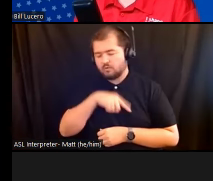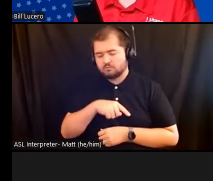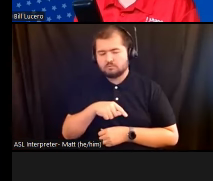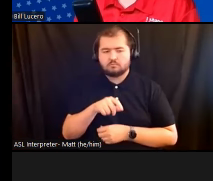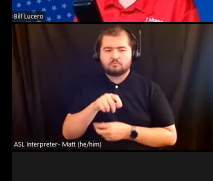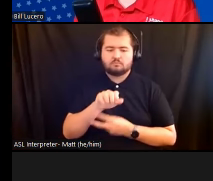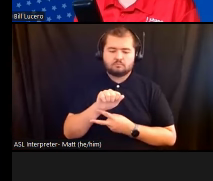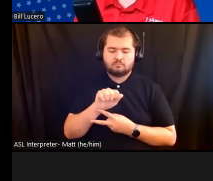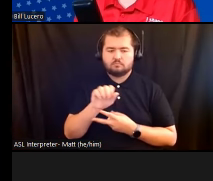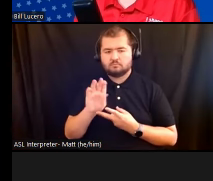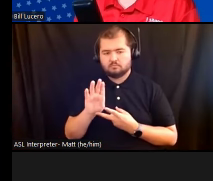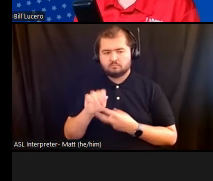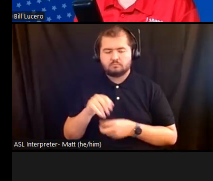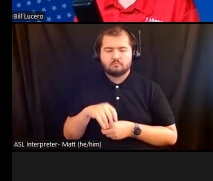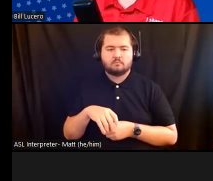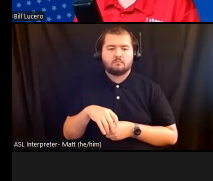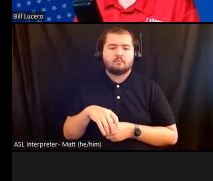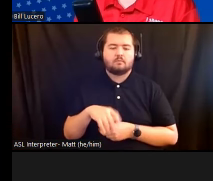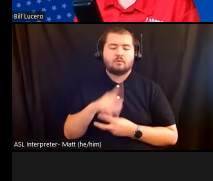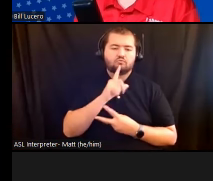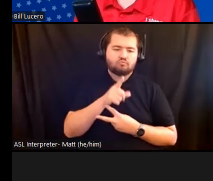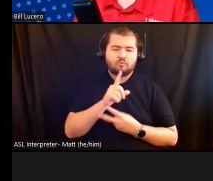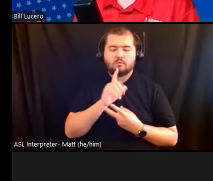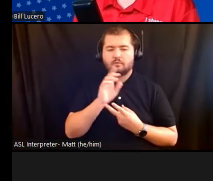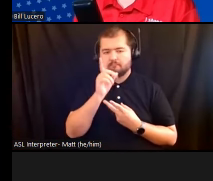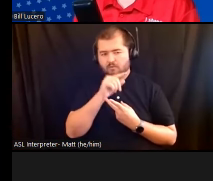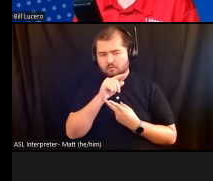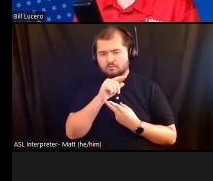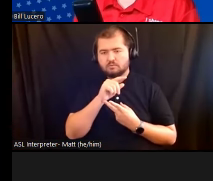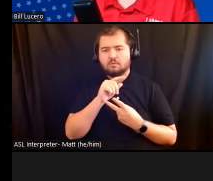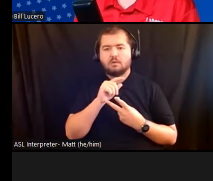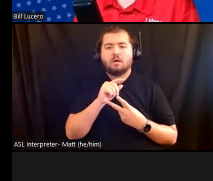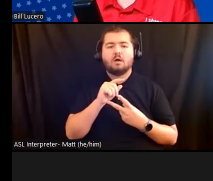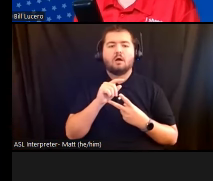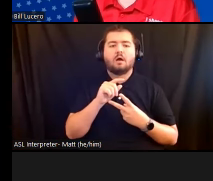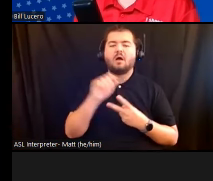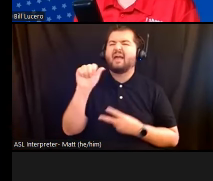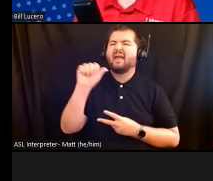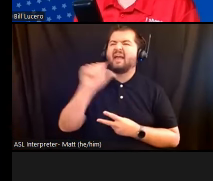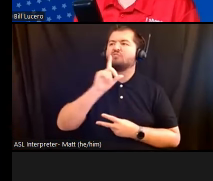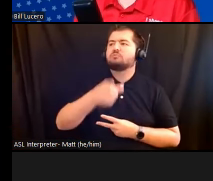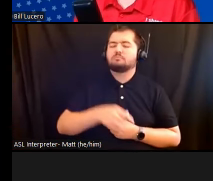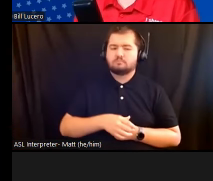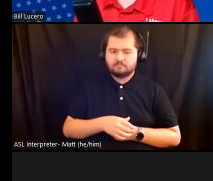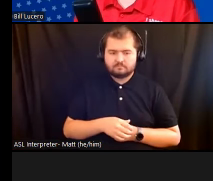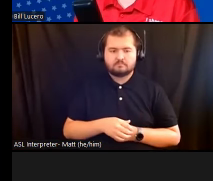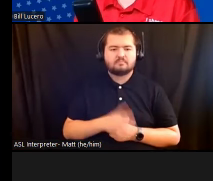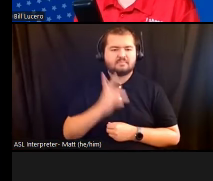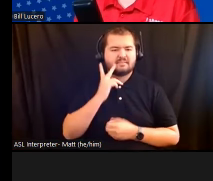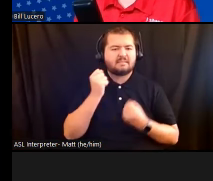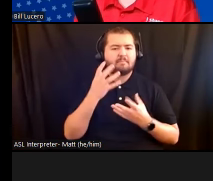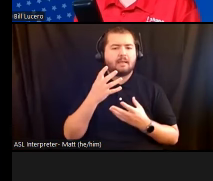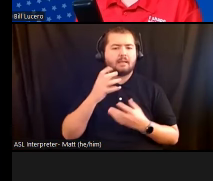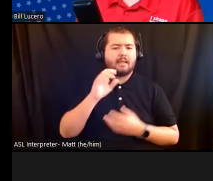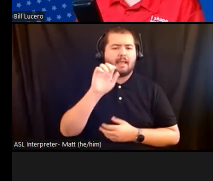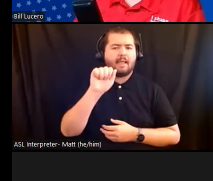So we have two A's so far, three. A, true. So we True. have four Okay. A's. Okay.